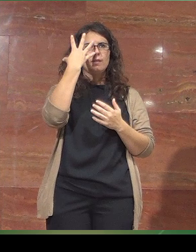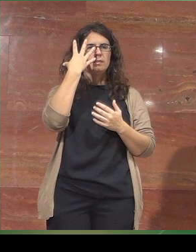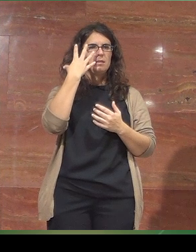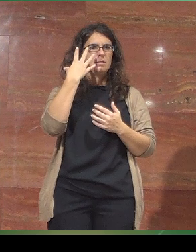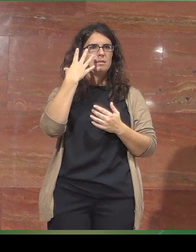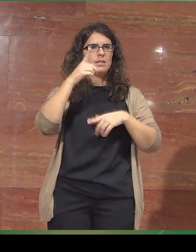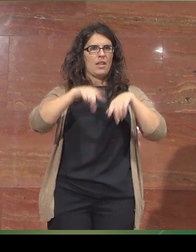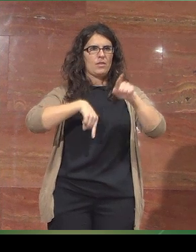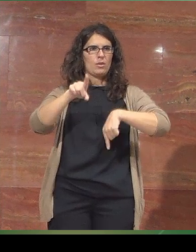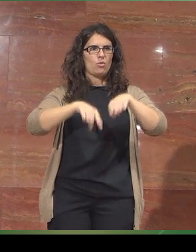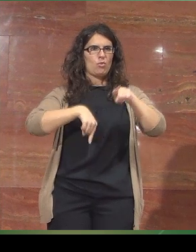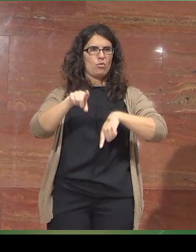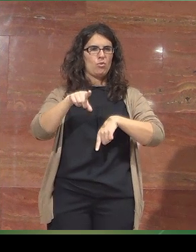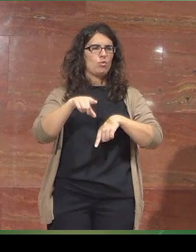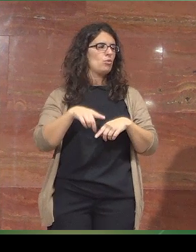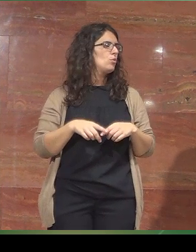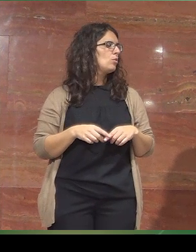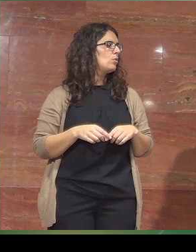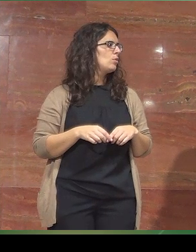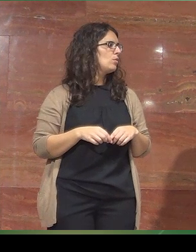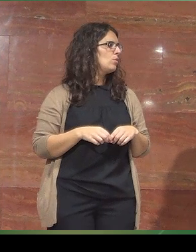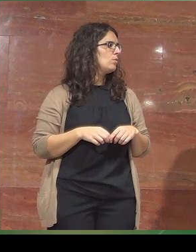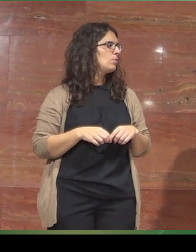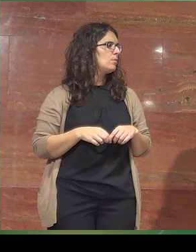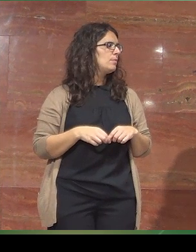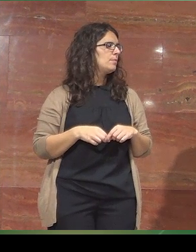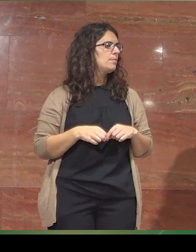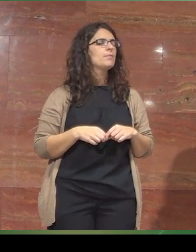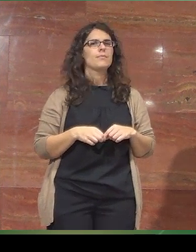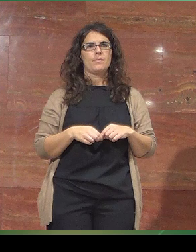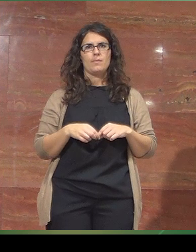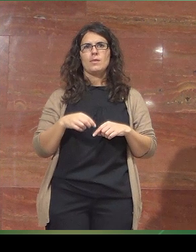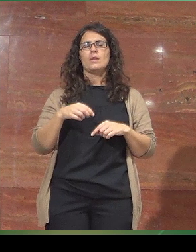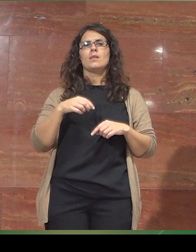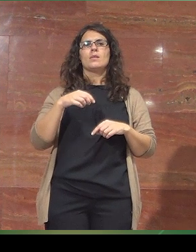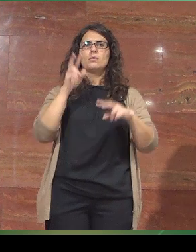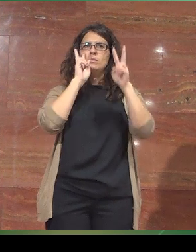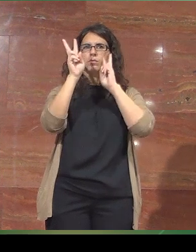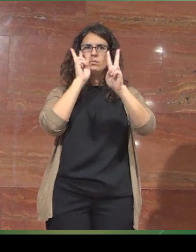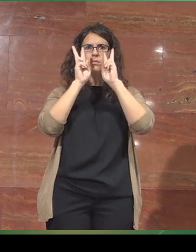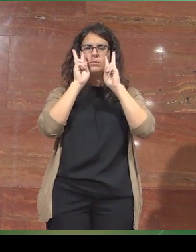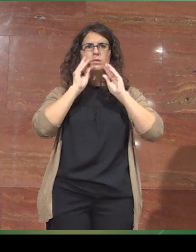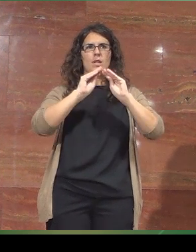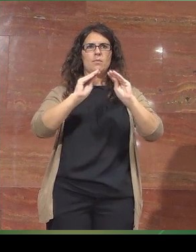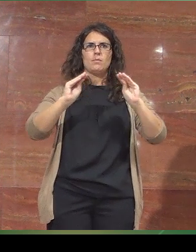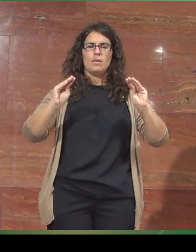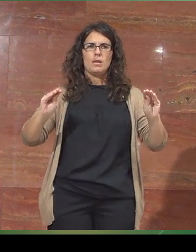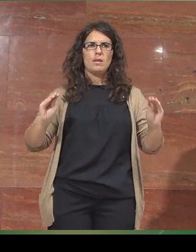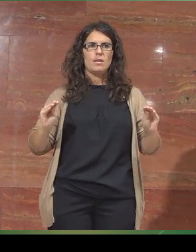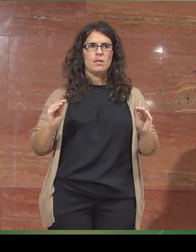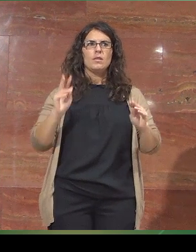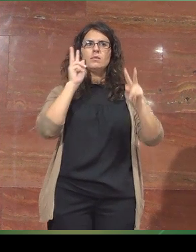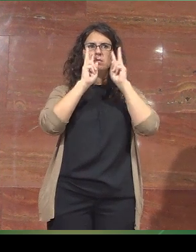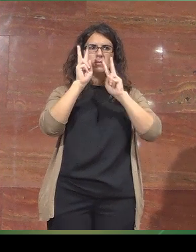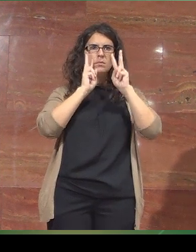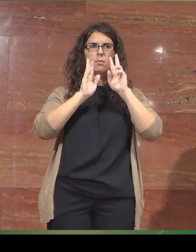Is it accessible? Is it a protected environment? There's one on understanding, and legibility is a